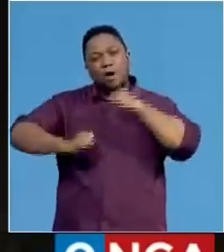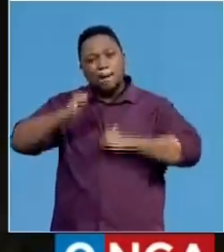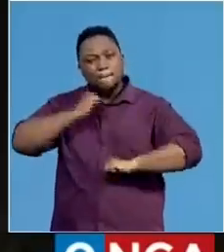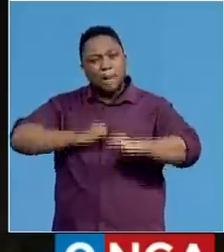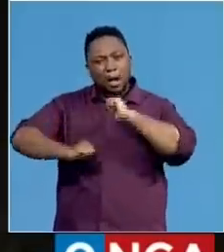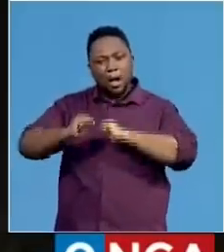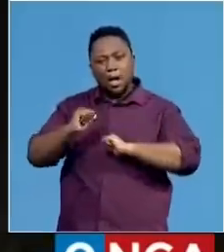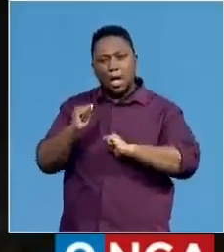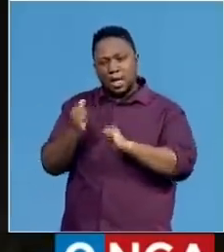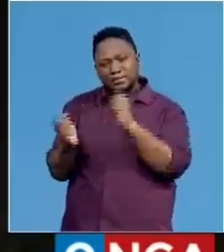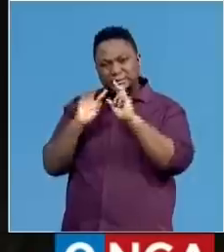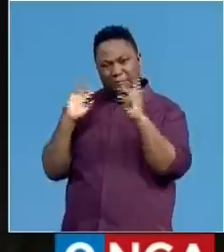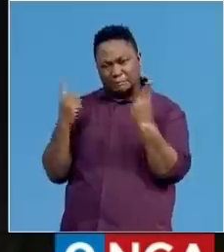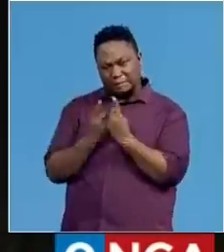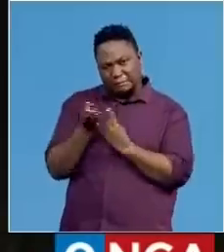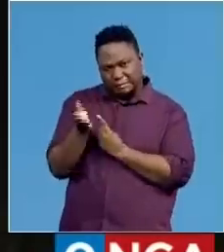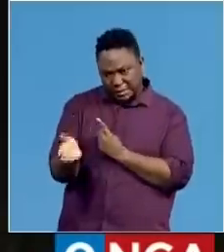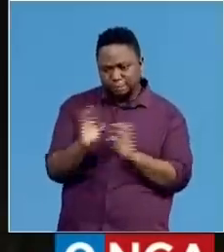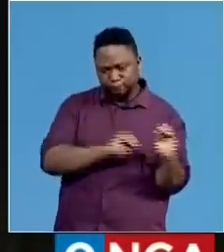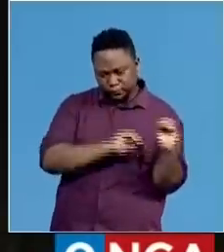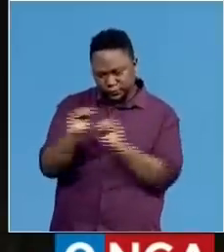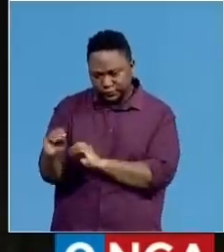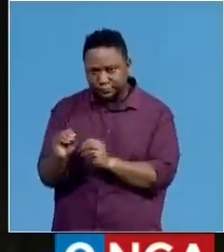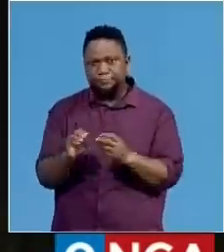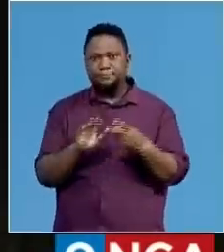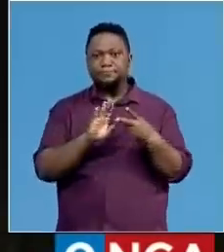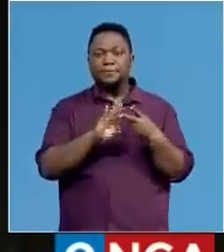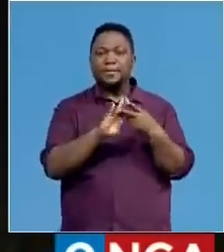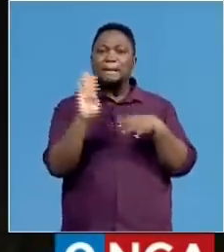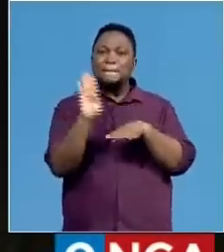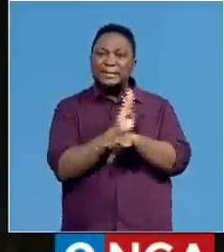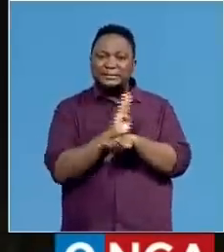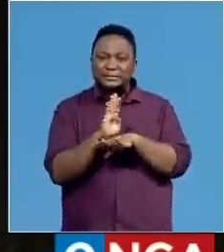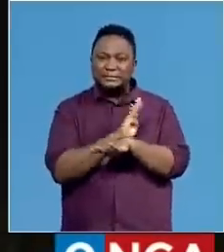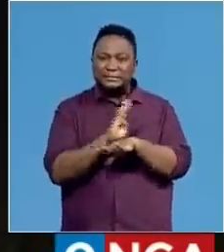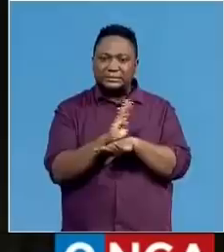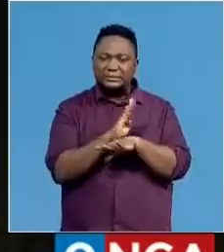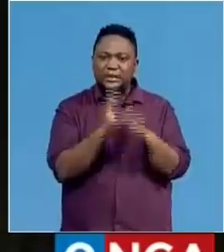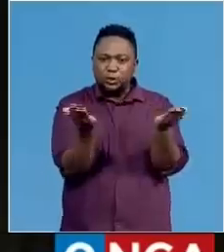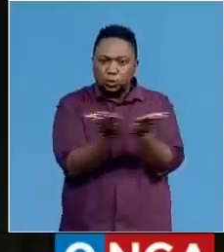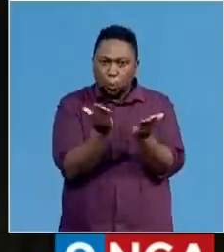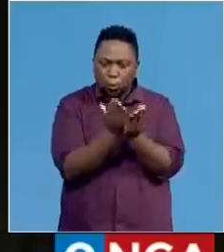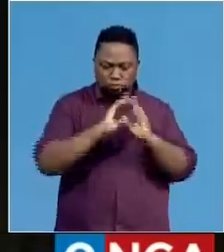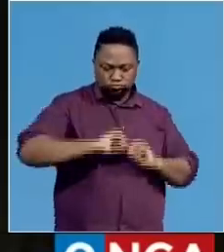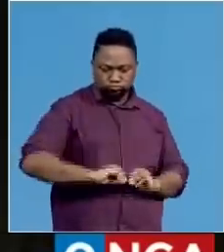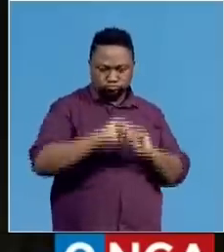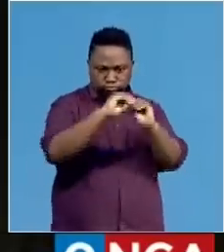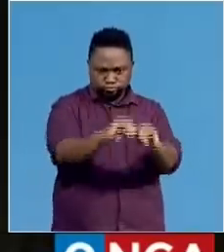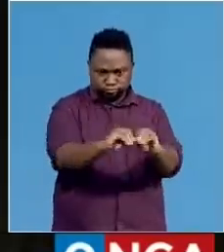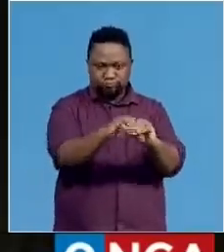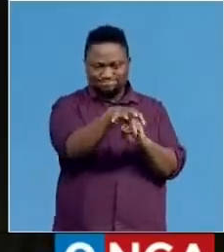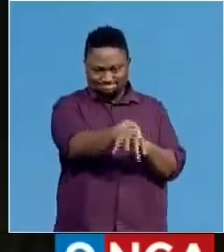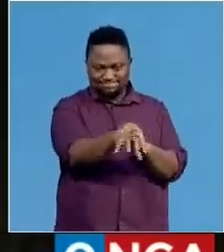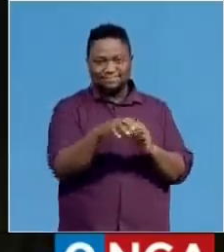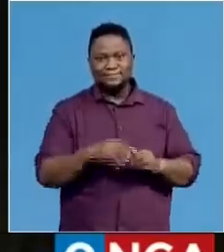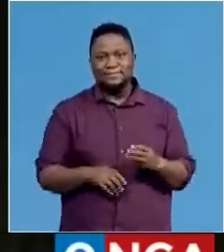of them have been taken there. Others have been taken to the business school near the waterfront. And then we also